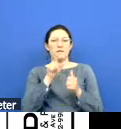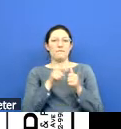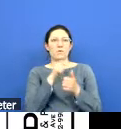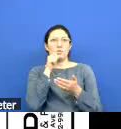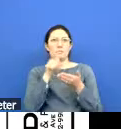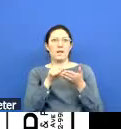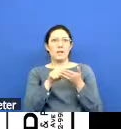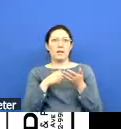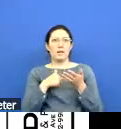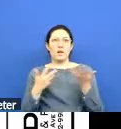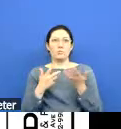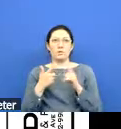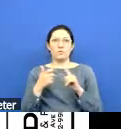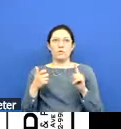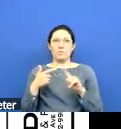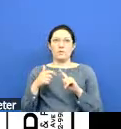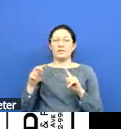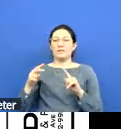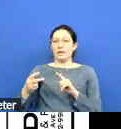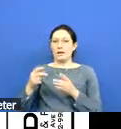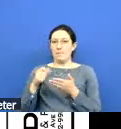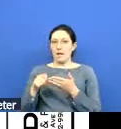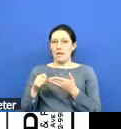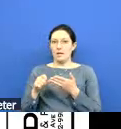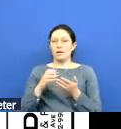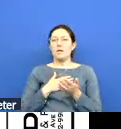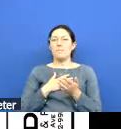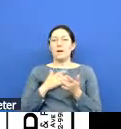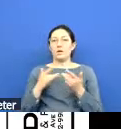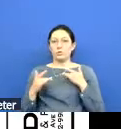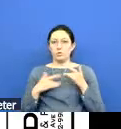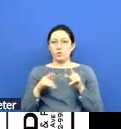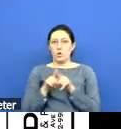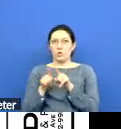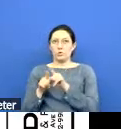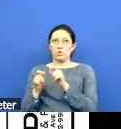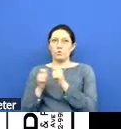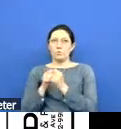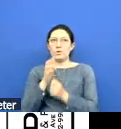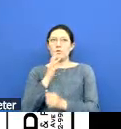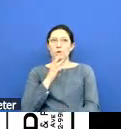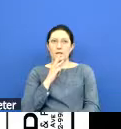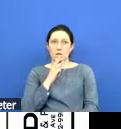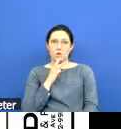because of the second mailing. And my concern also is with the drainage.